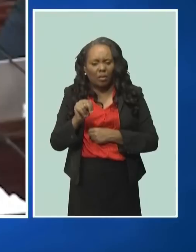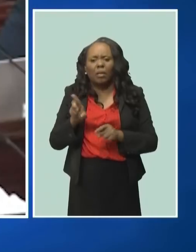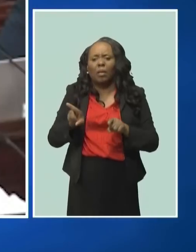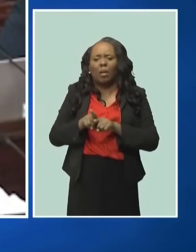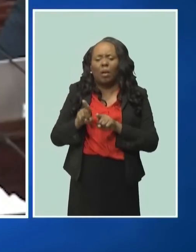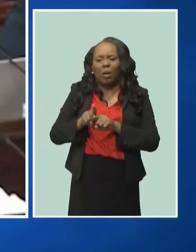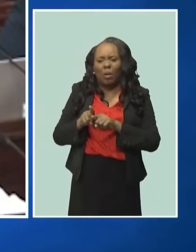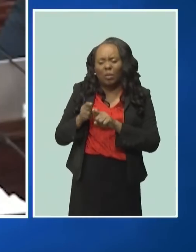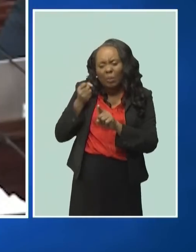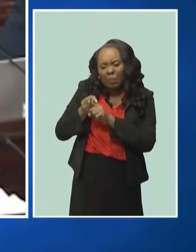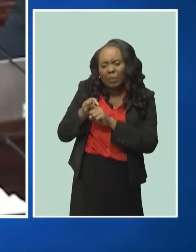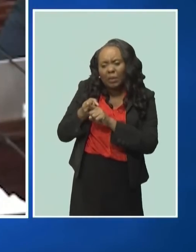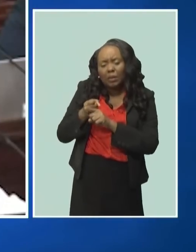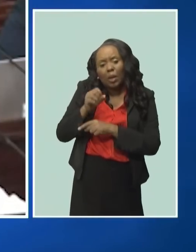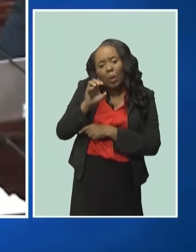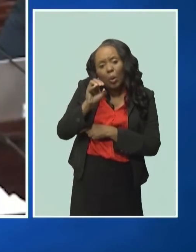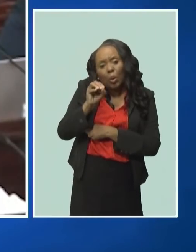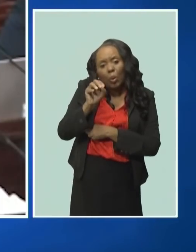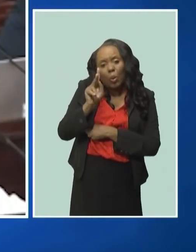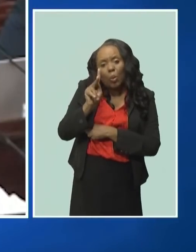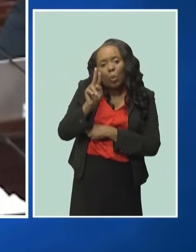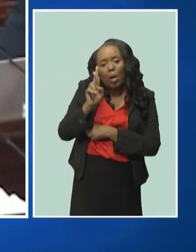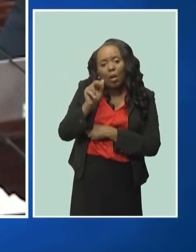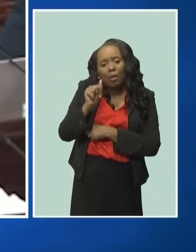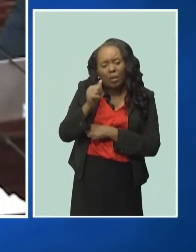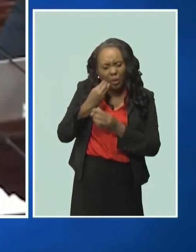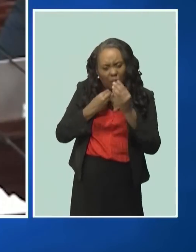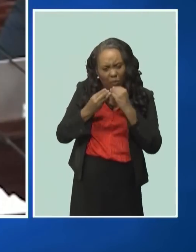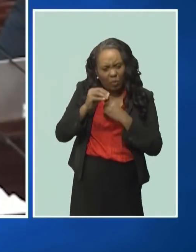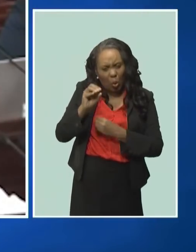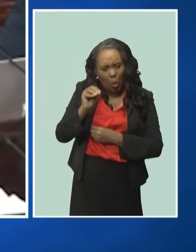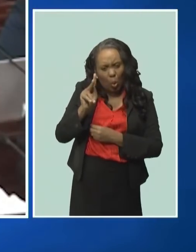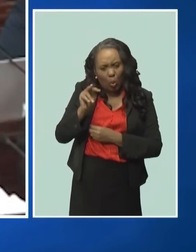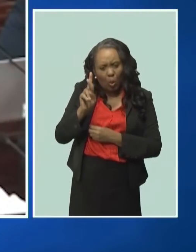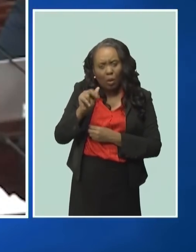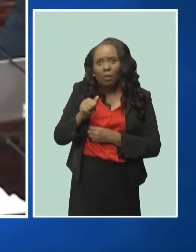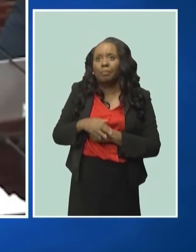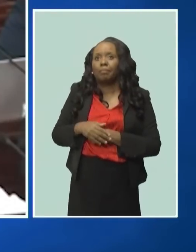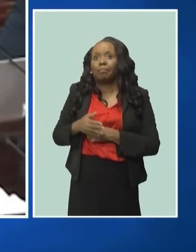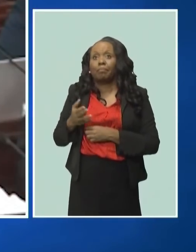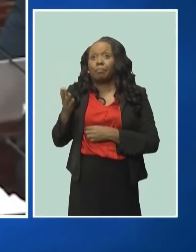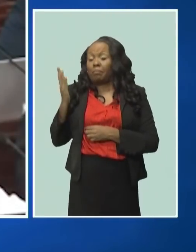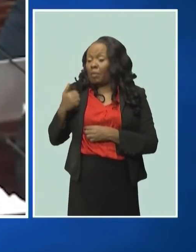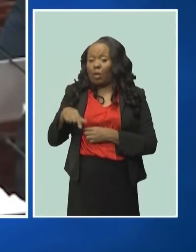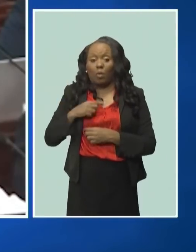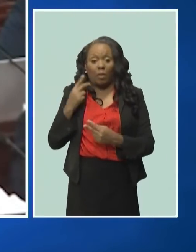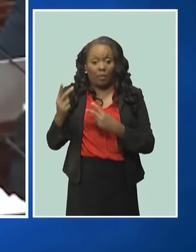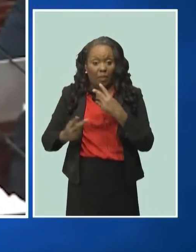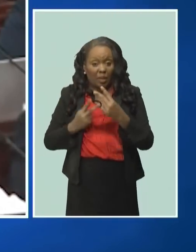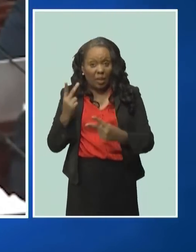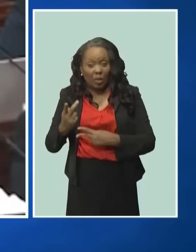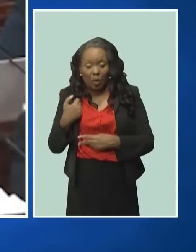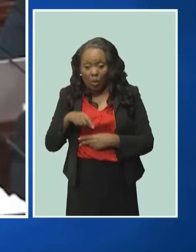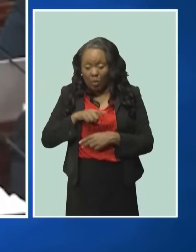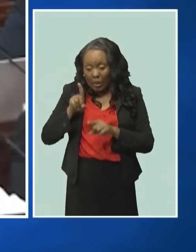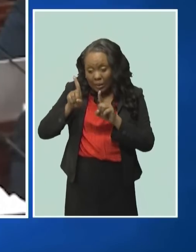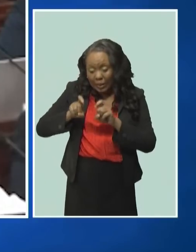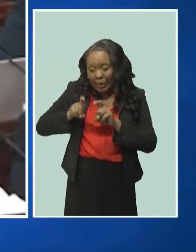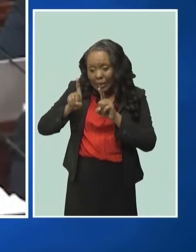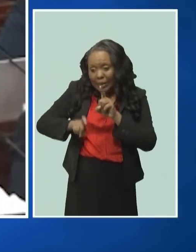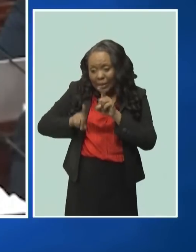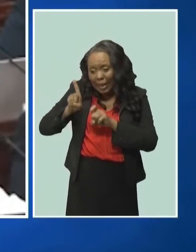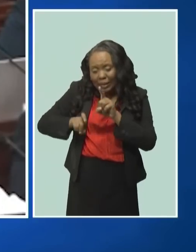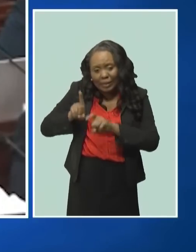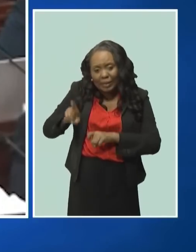After the chief and I visited some farmers and we took our samples and we sent it for